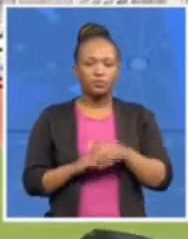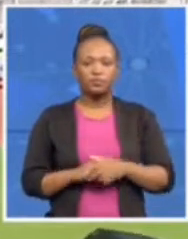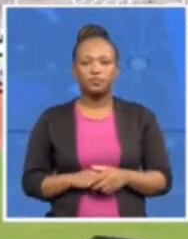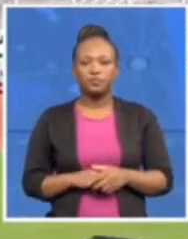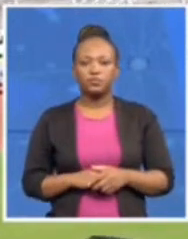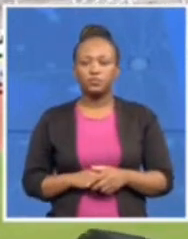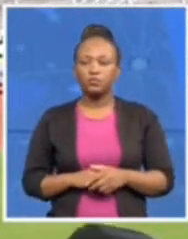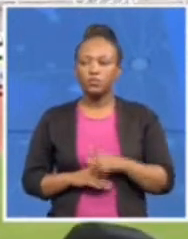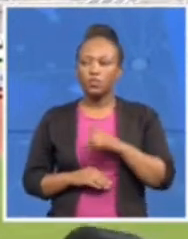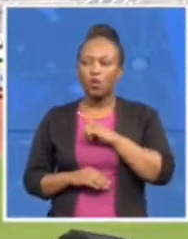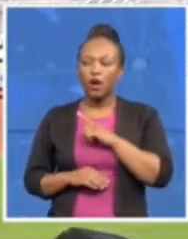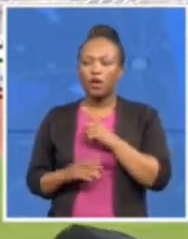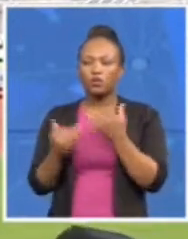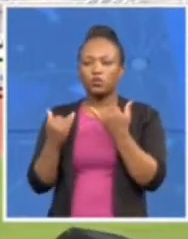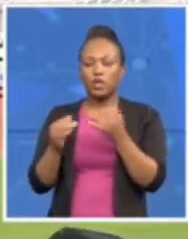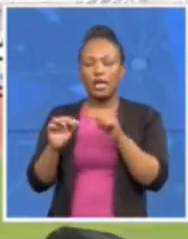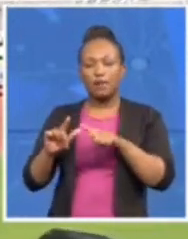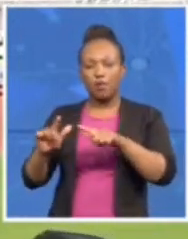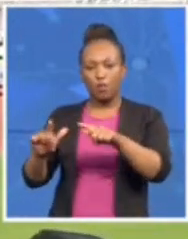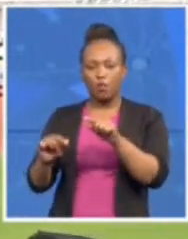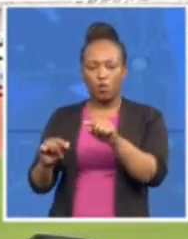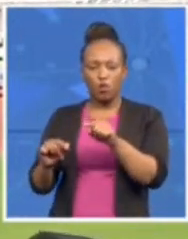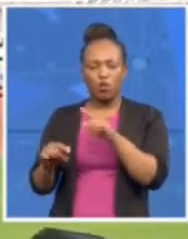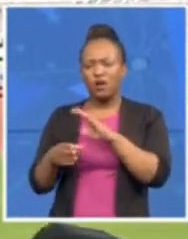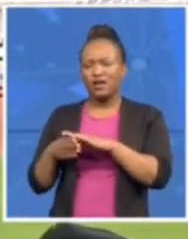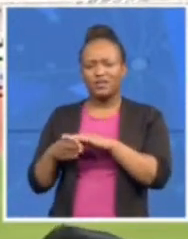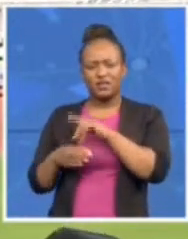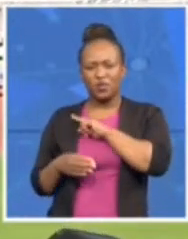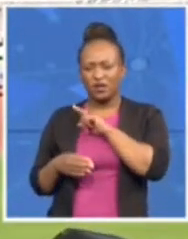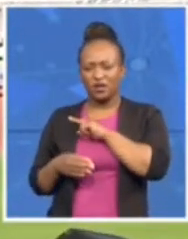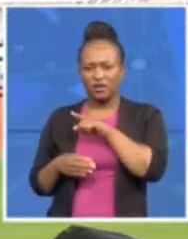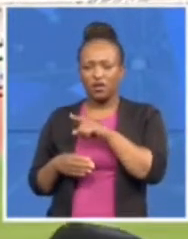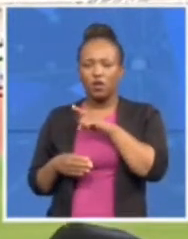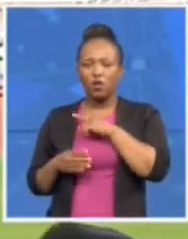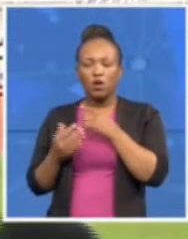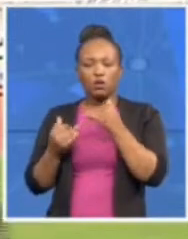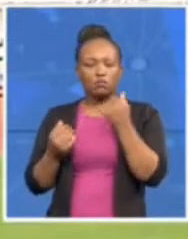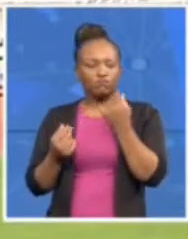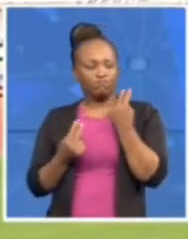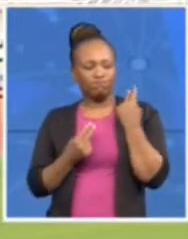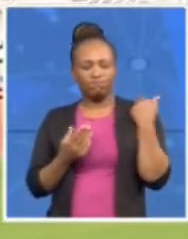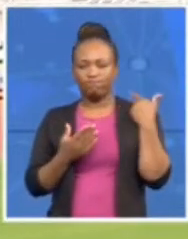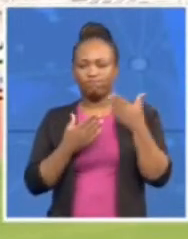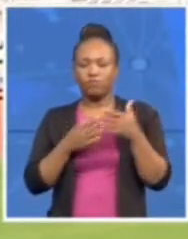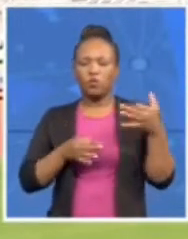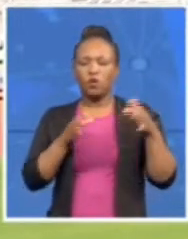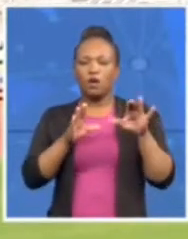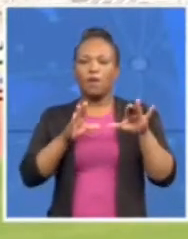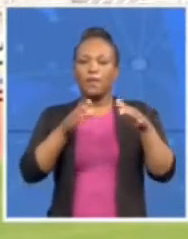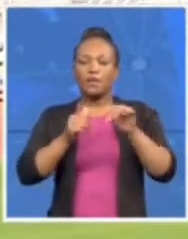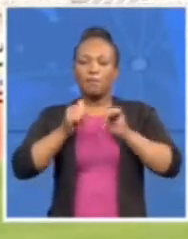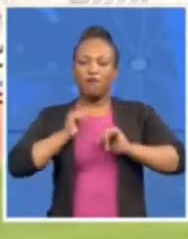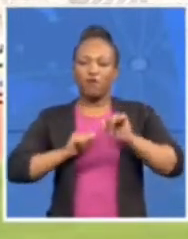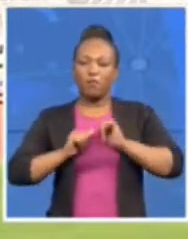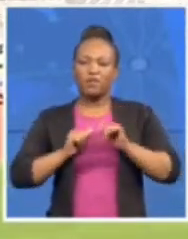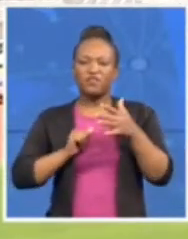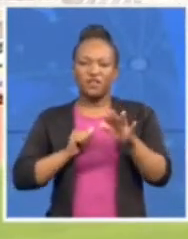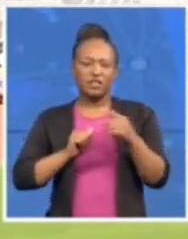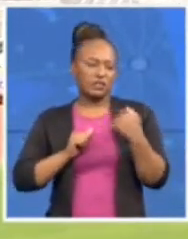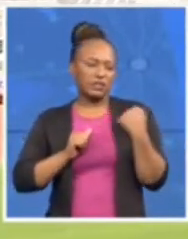reasons behind this, specifically looking at how the party performed in the previous polls in this province. We have